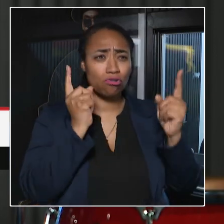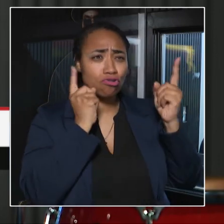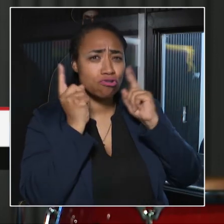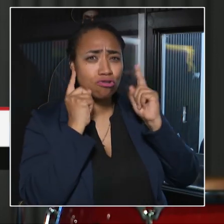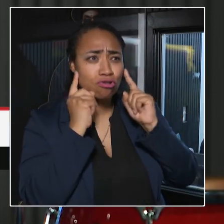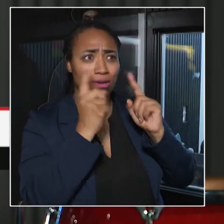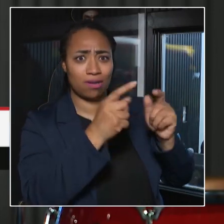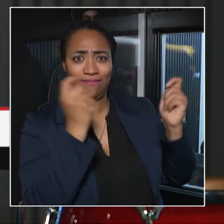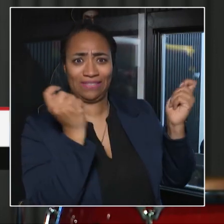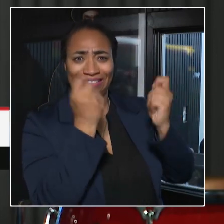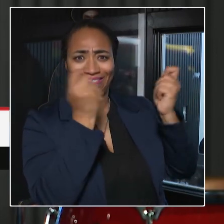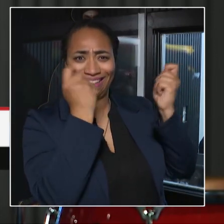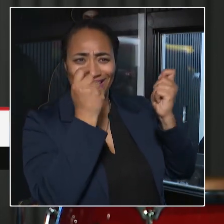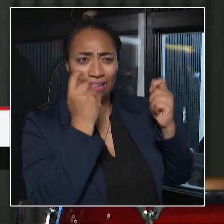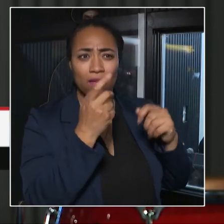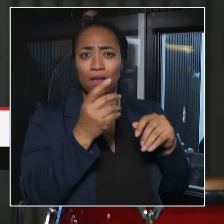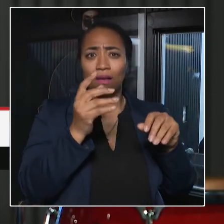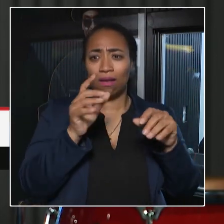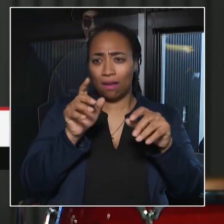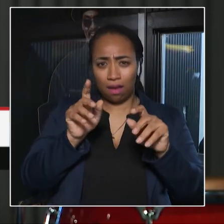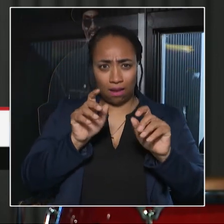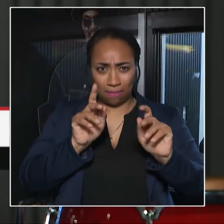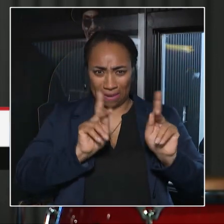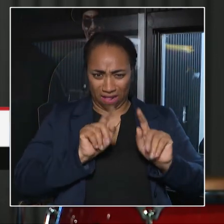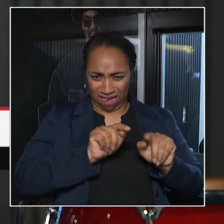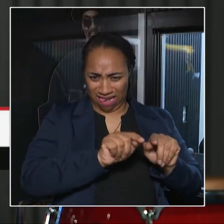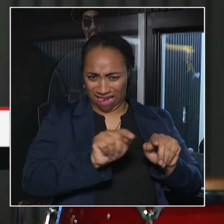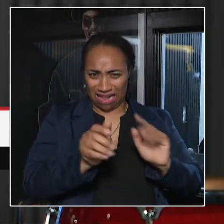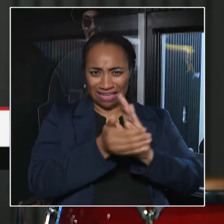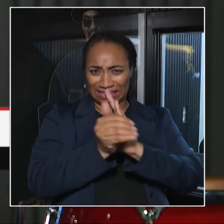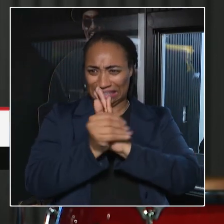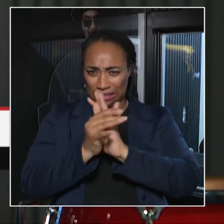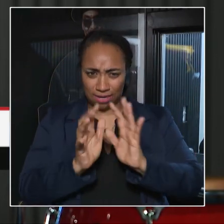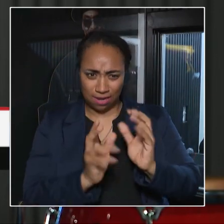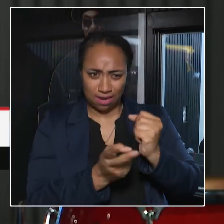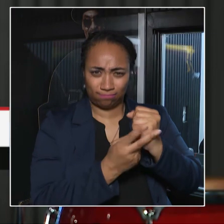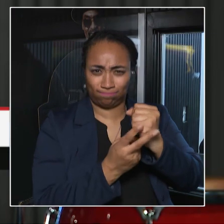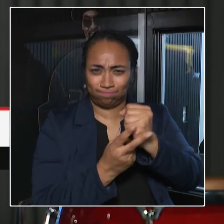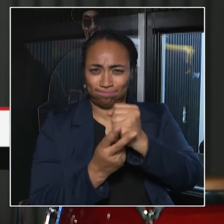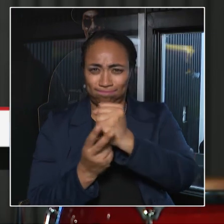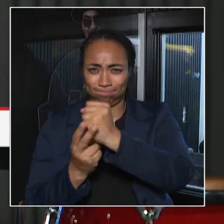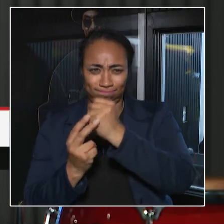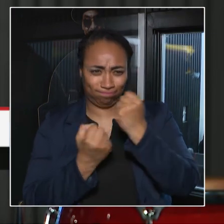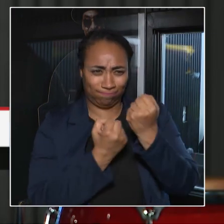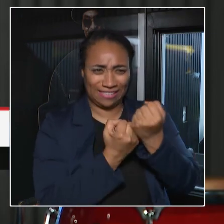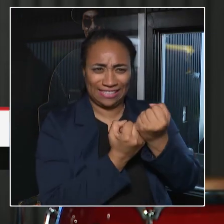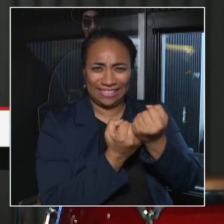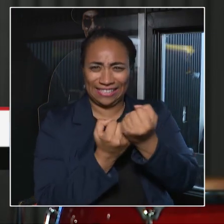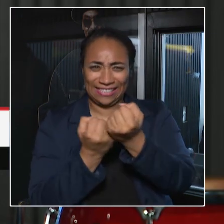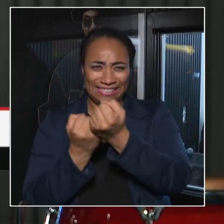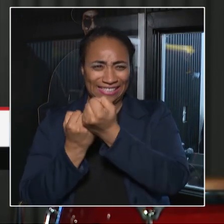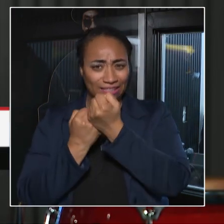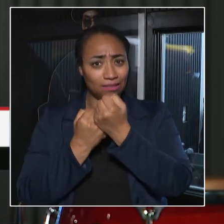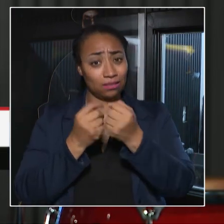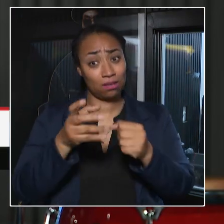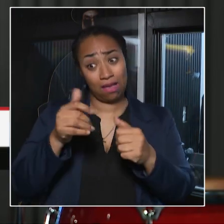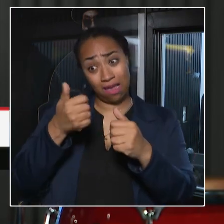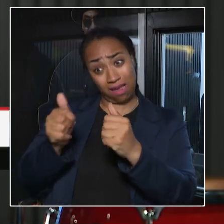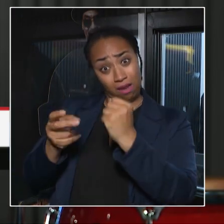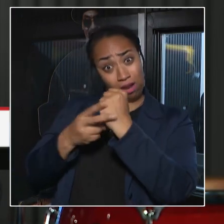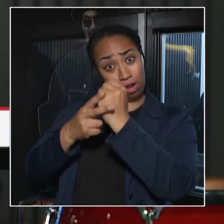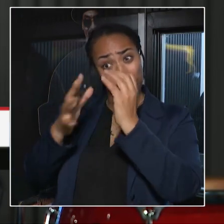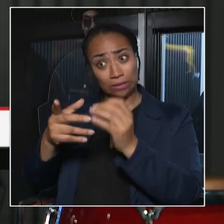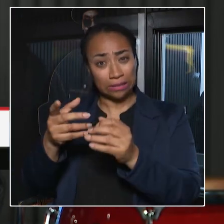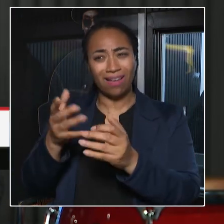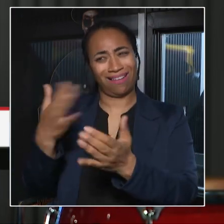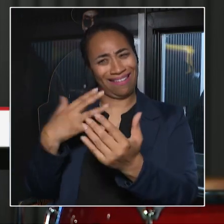but also how we continue to support artists, because go-go is an art. And how can we